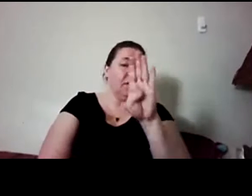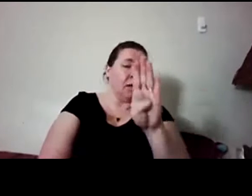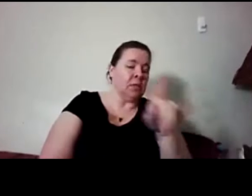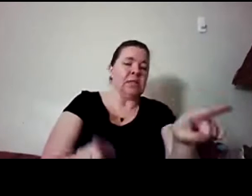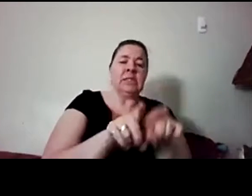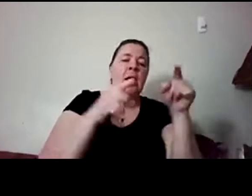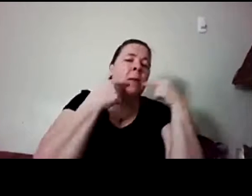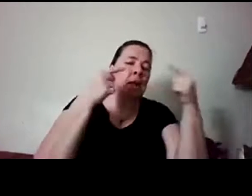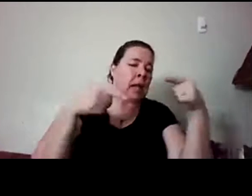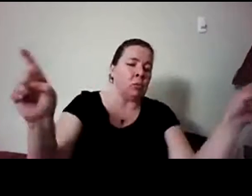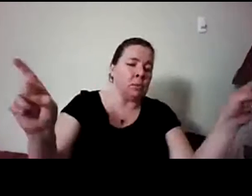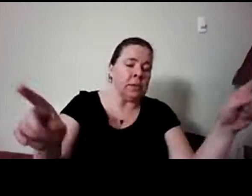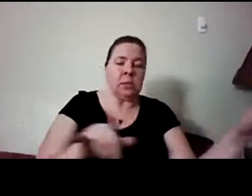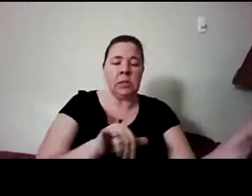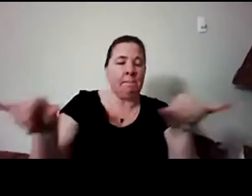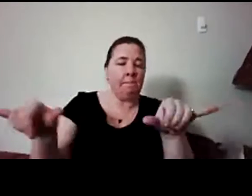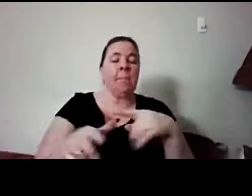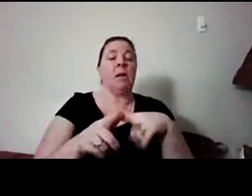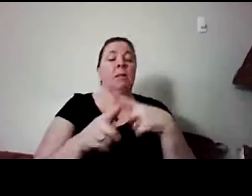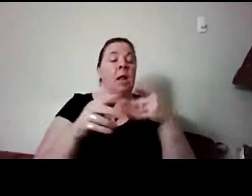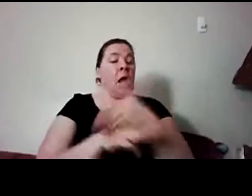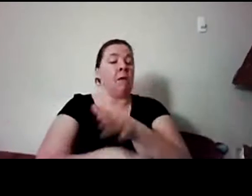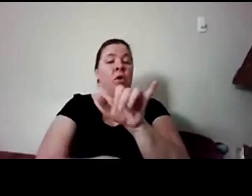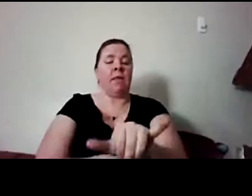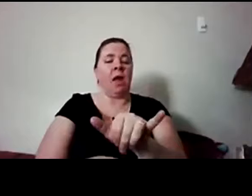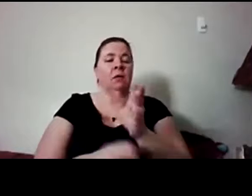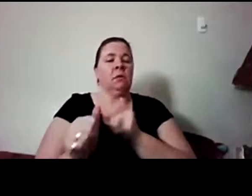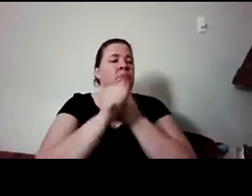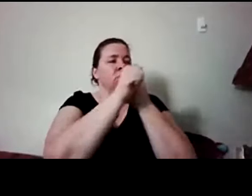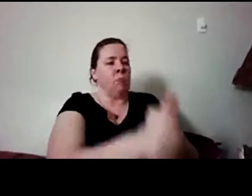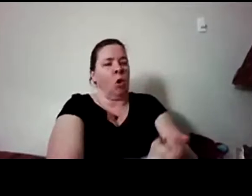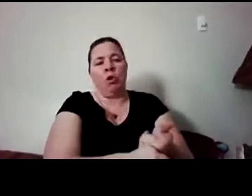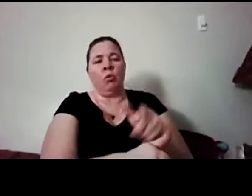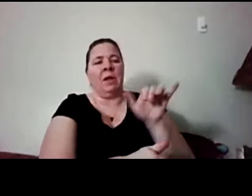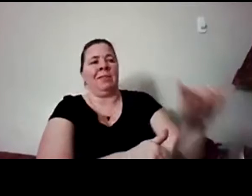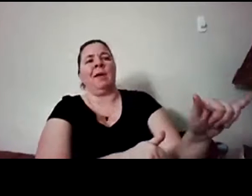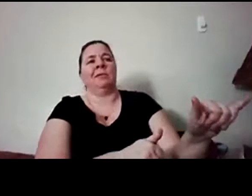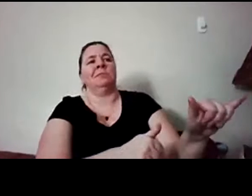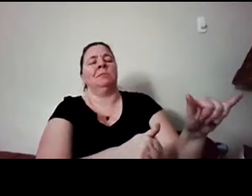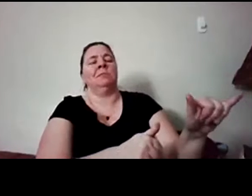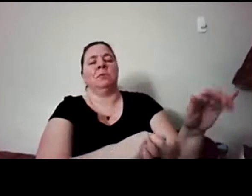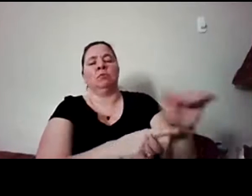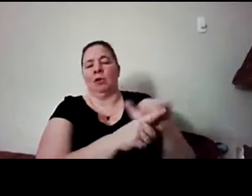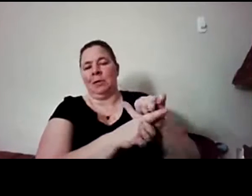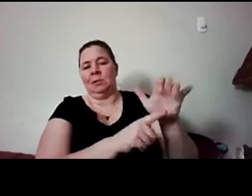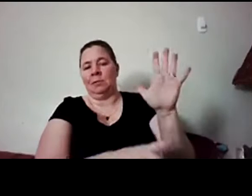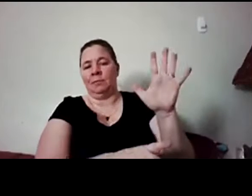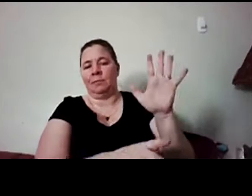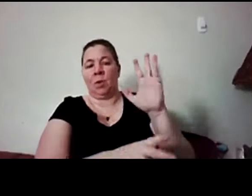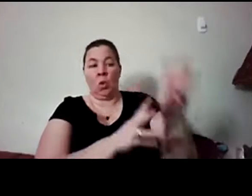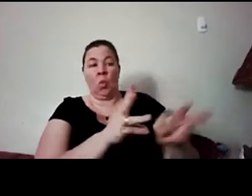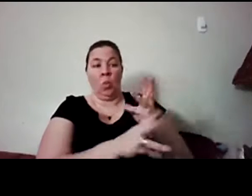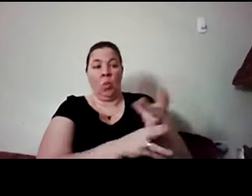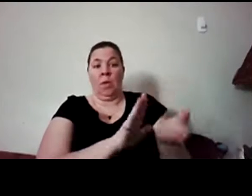same announcement. And after that, a bunch of them have followed suit. All I'm saying is the world is going virtual, whether we like it